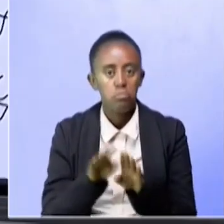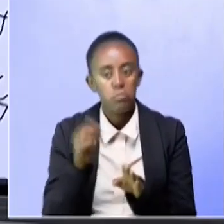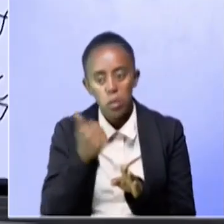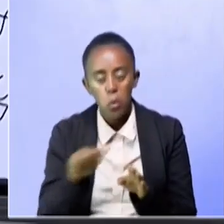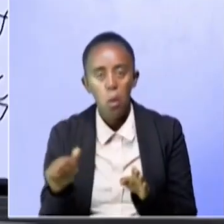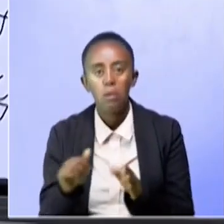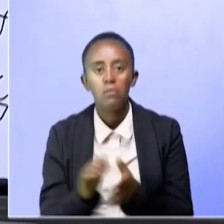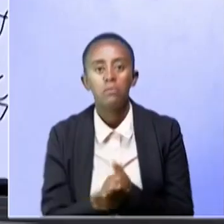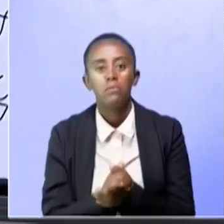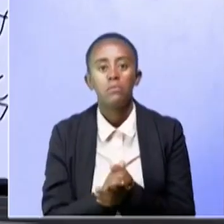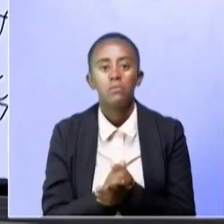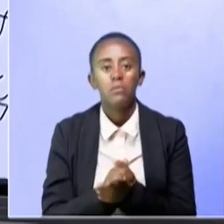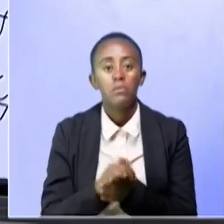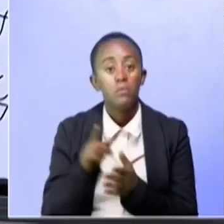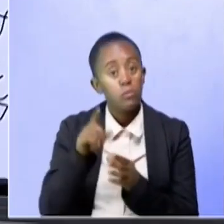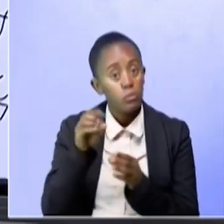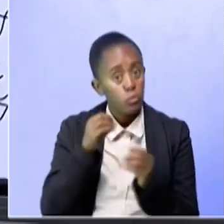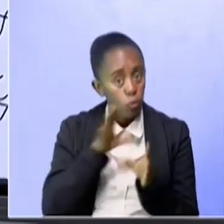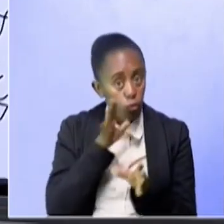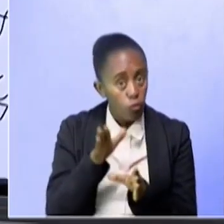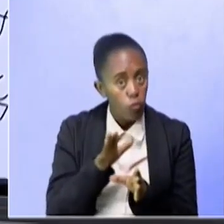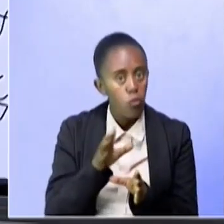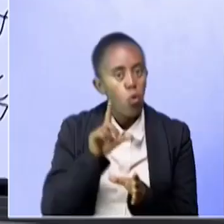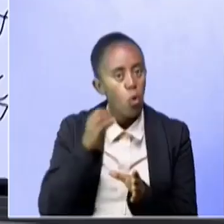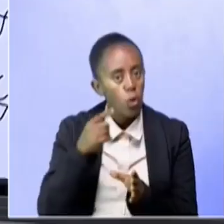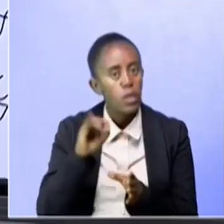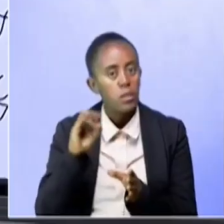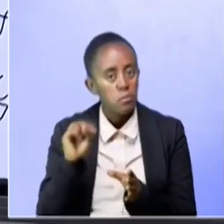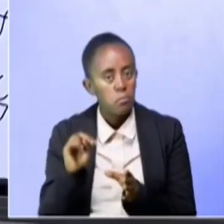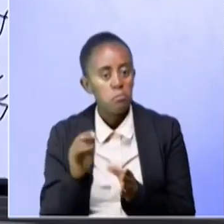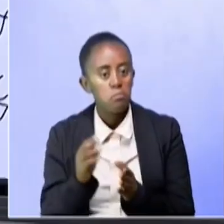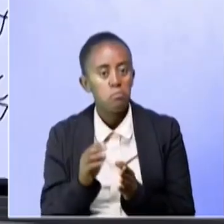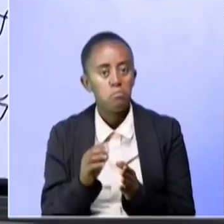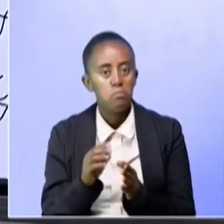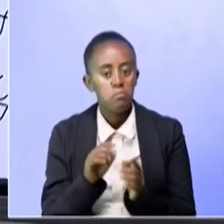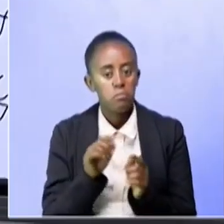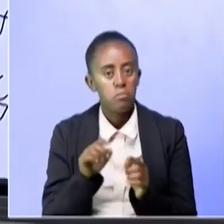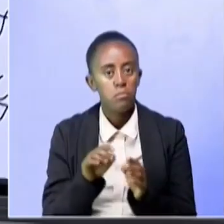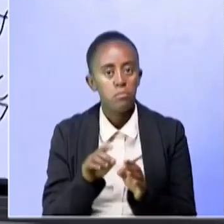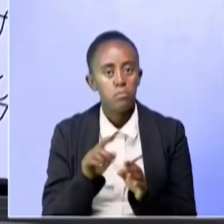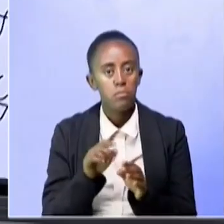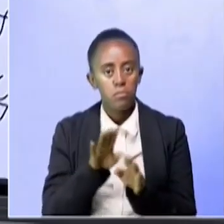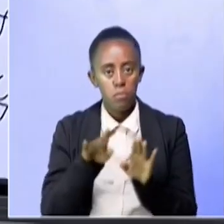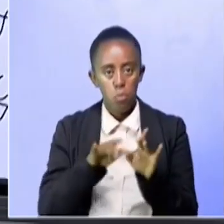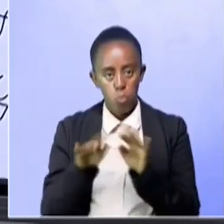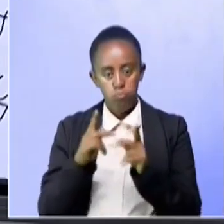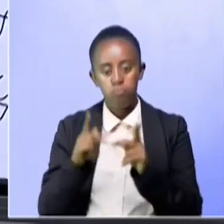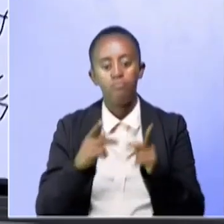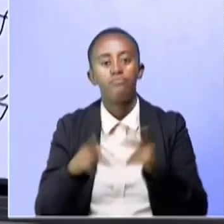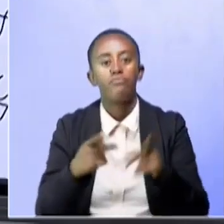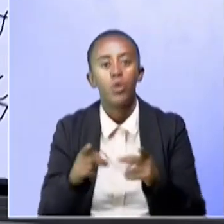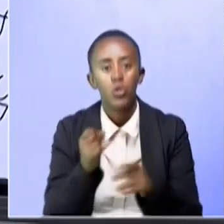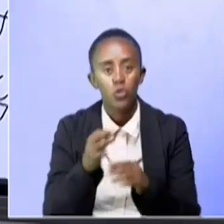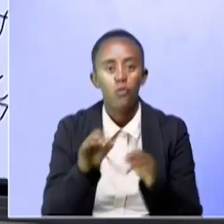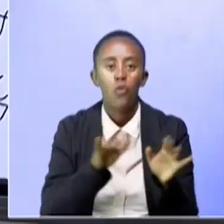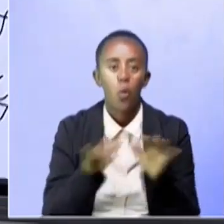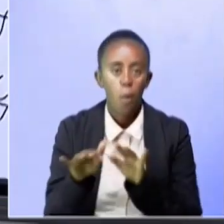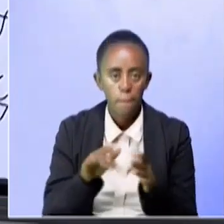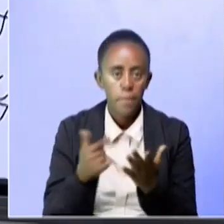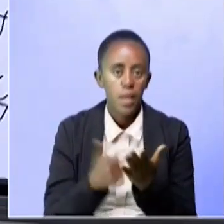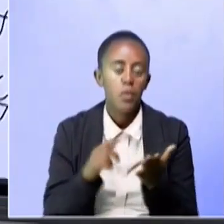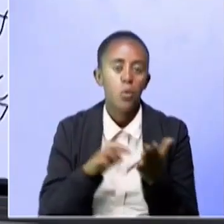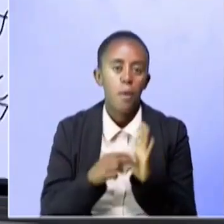else, don't forget that to log in means just coming to the actual process of the computer. This is what I